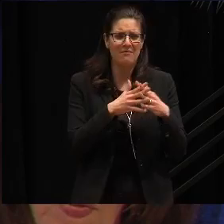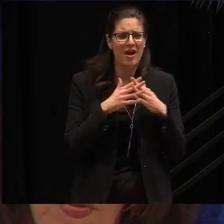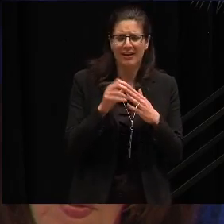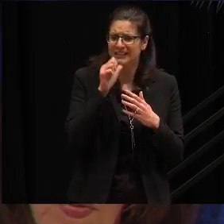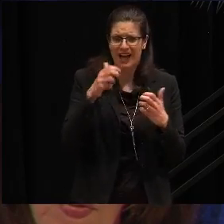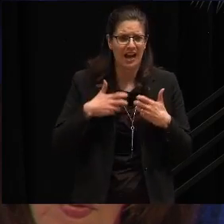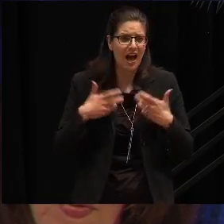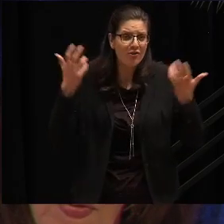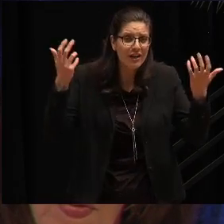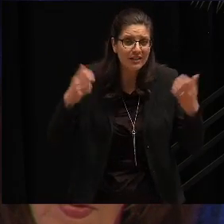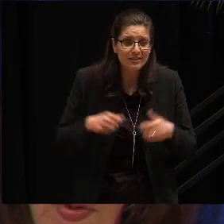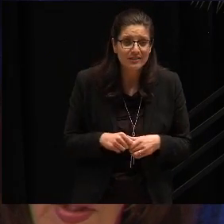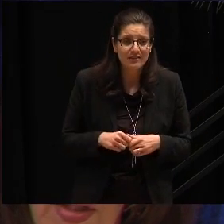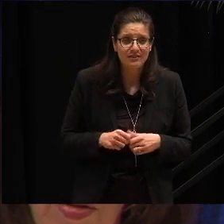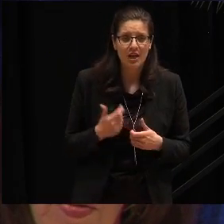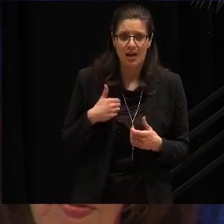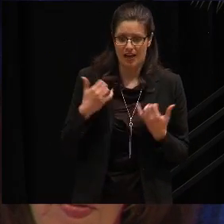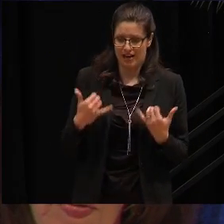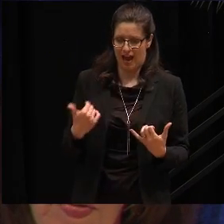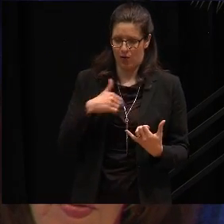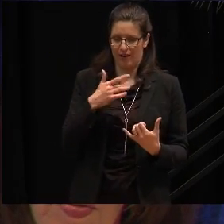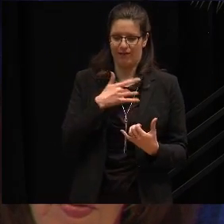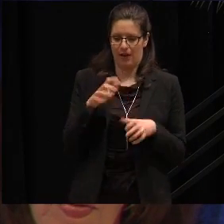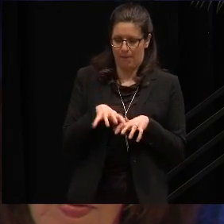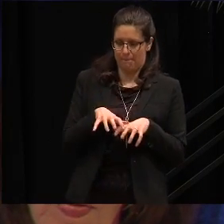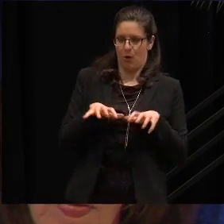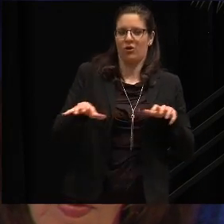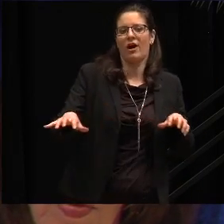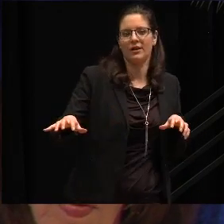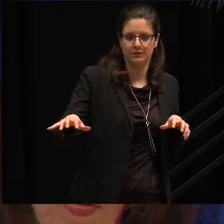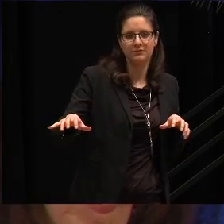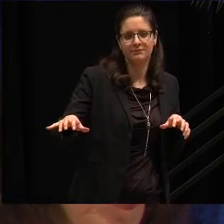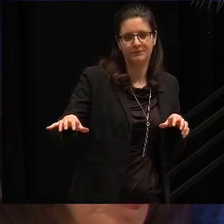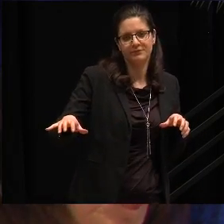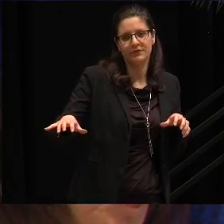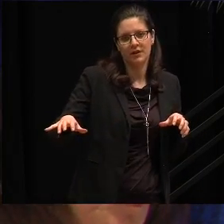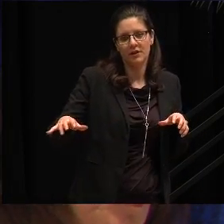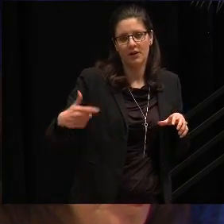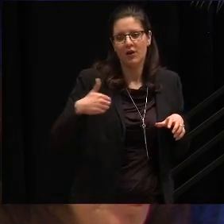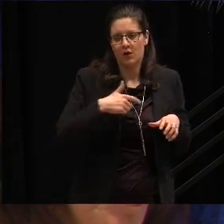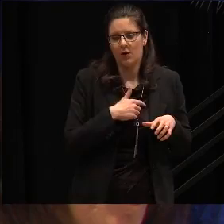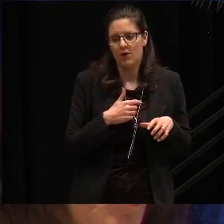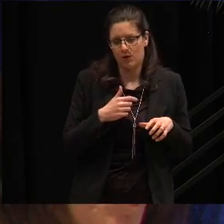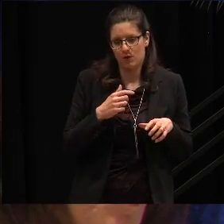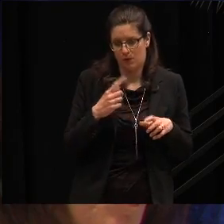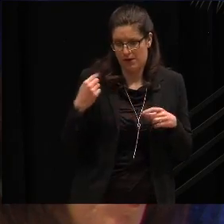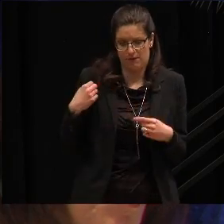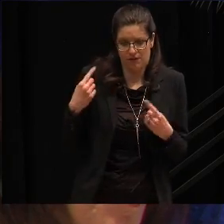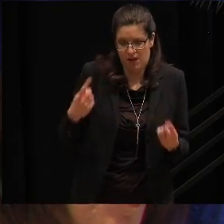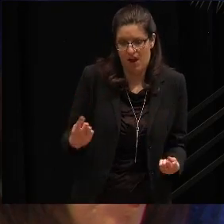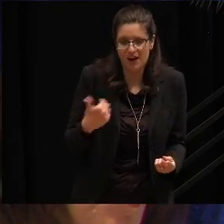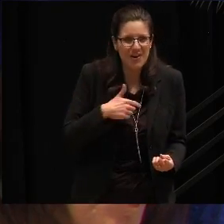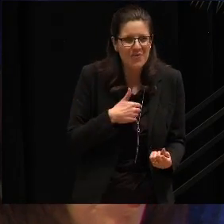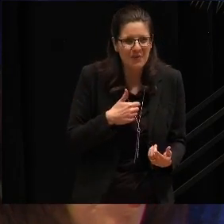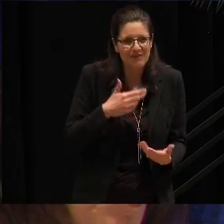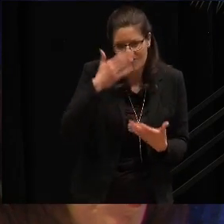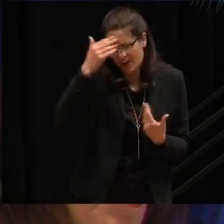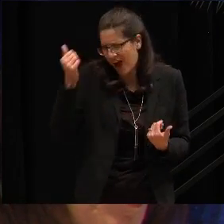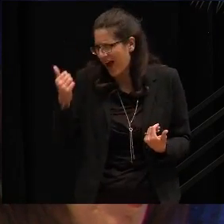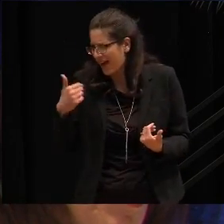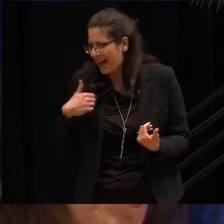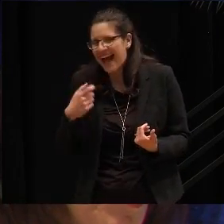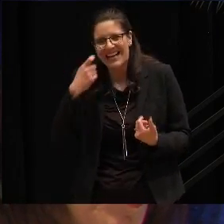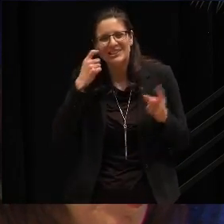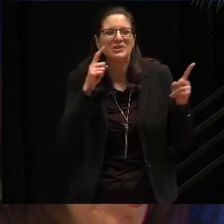outraged about that? Well, I think we're in a period of polarization, and that we've gotten to the point where we have forgotten. I just went to